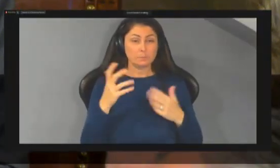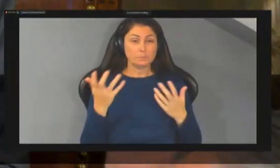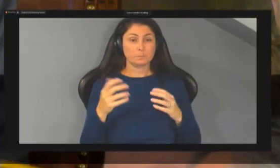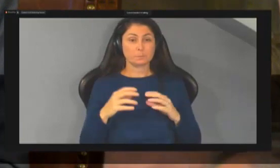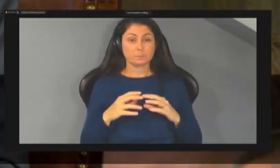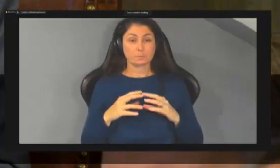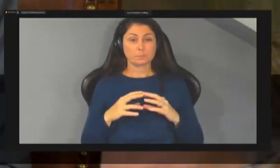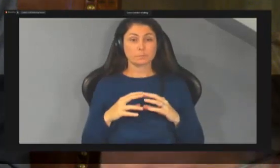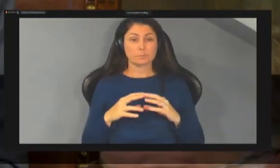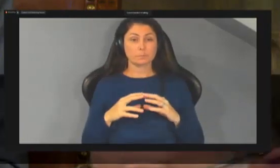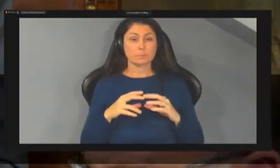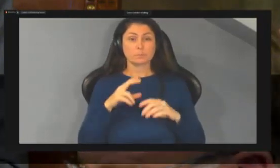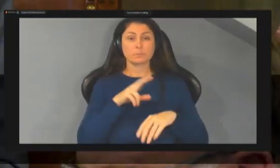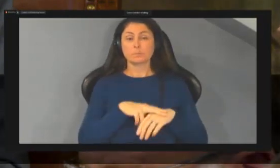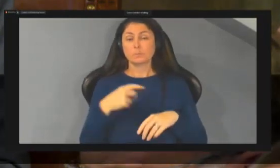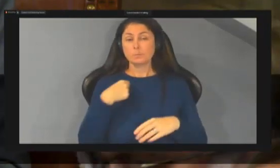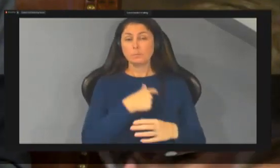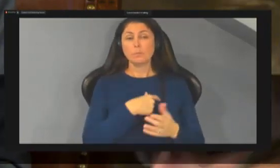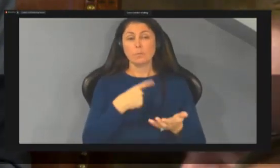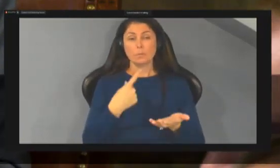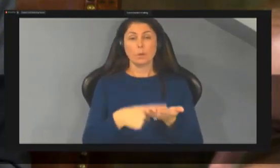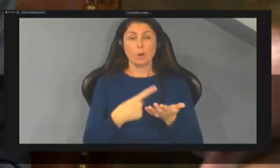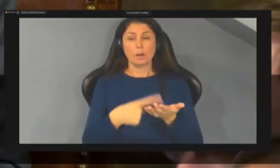but of course, when we're talking about